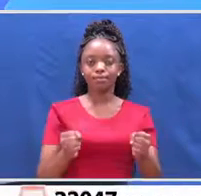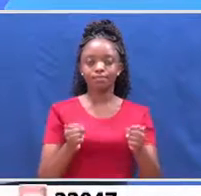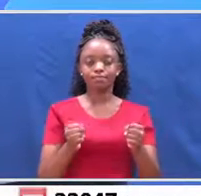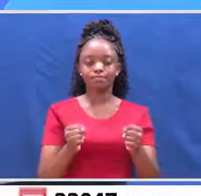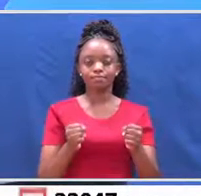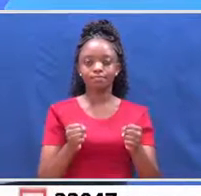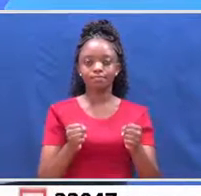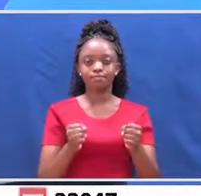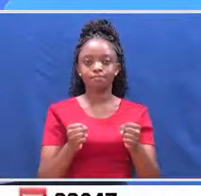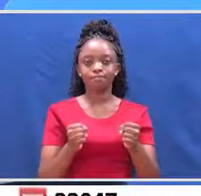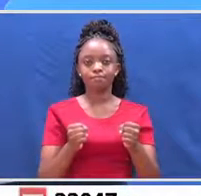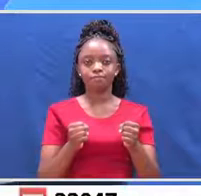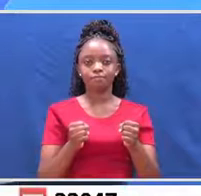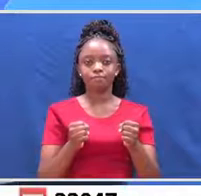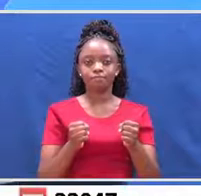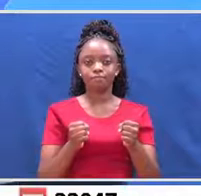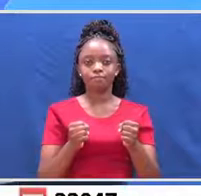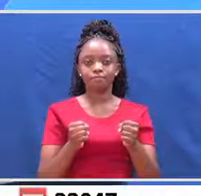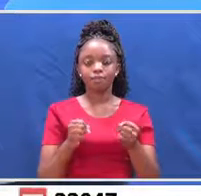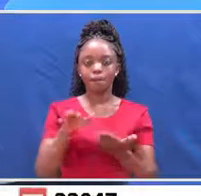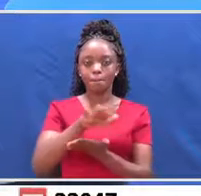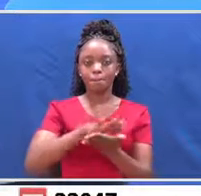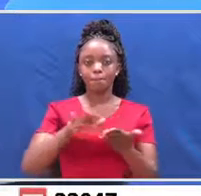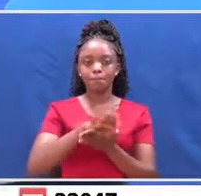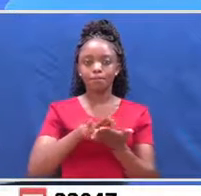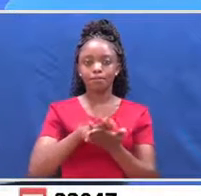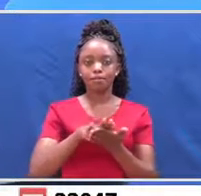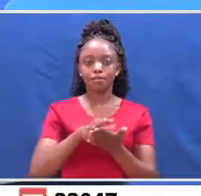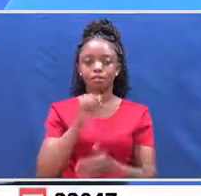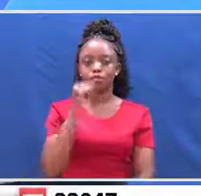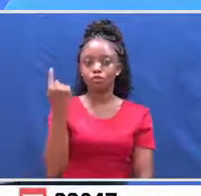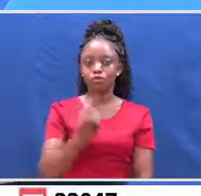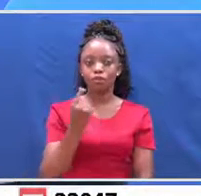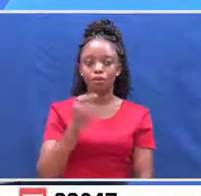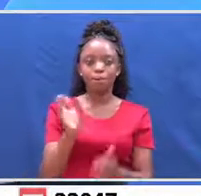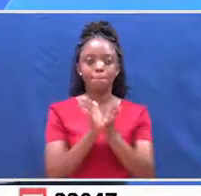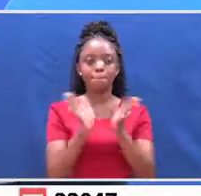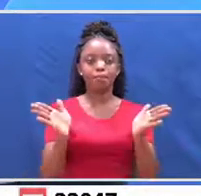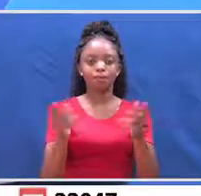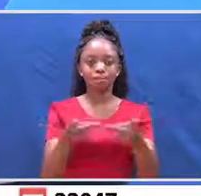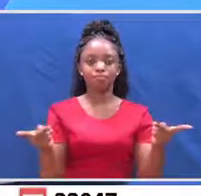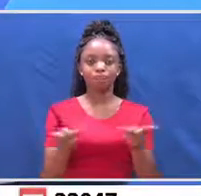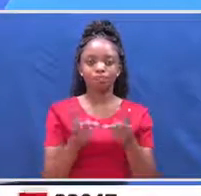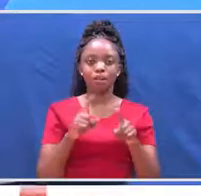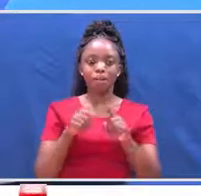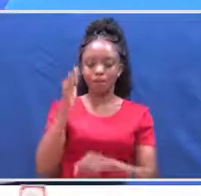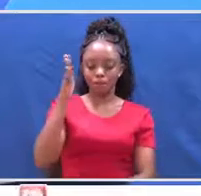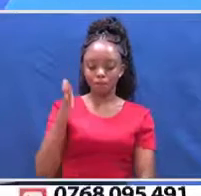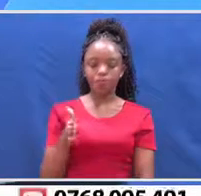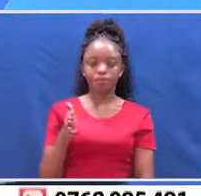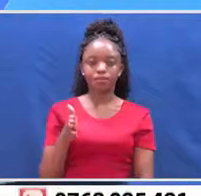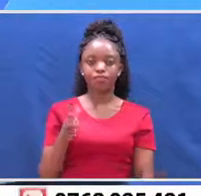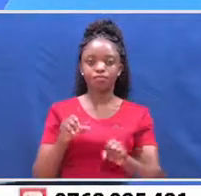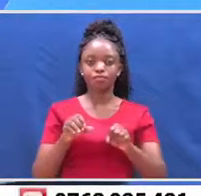Paul Rusesabagina's arrest was based on key facts that not only are in the public domain, but that he has not